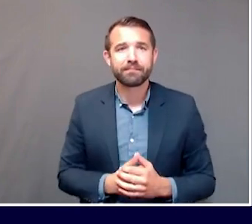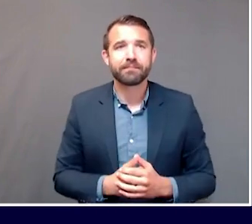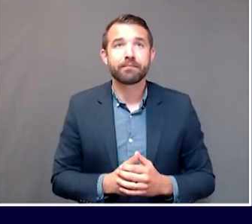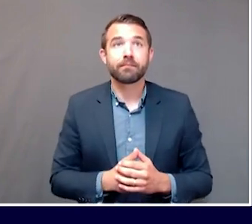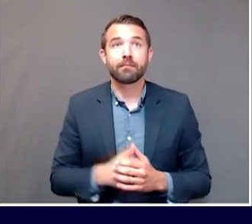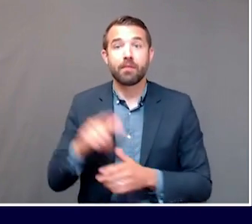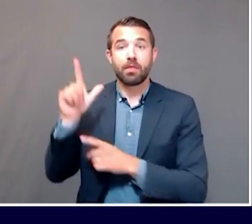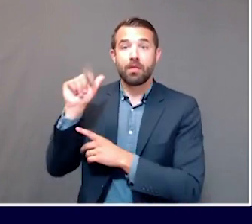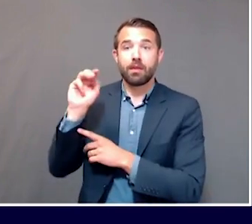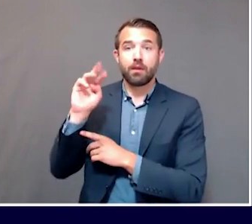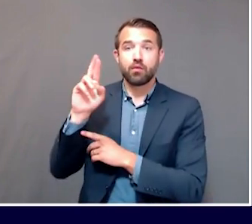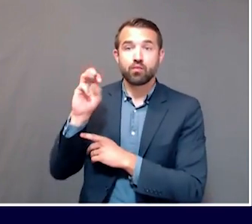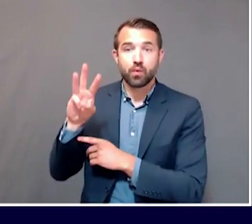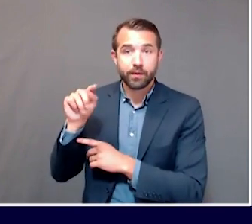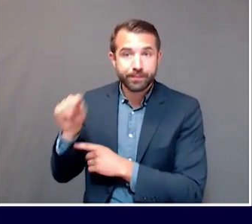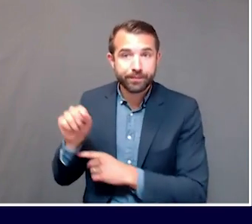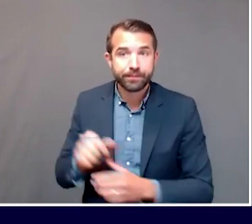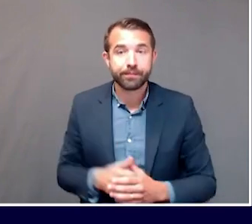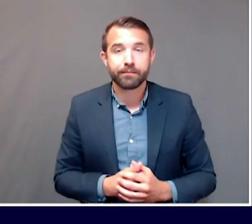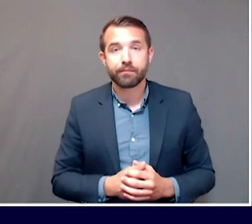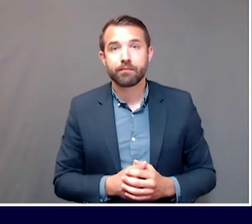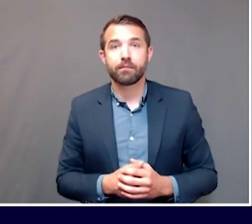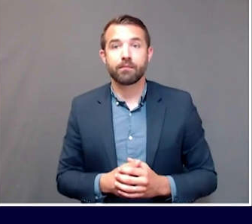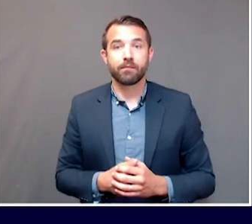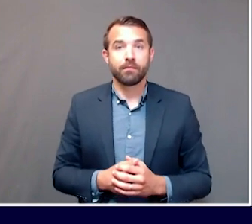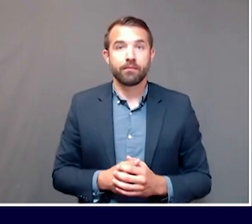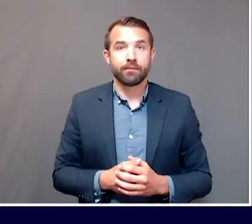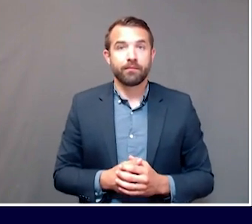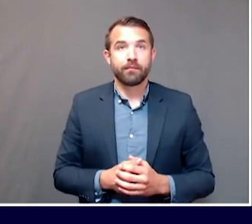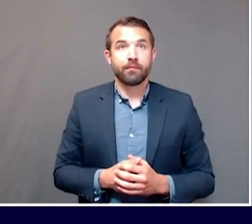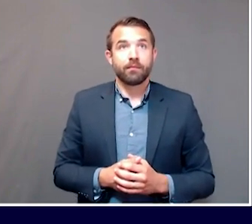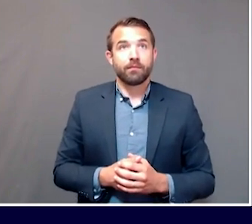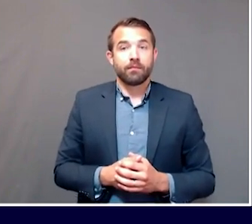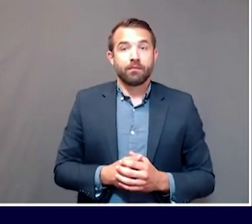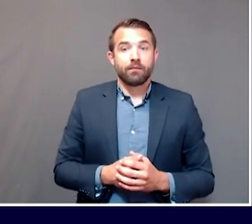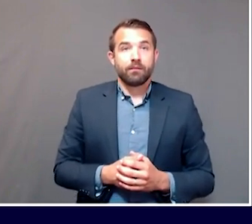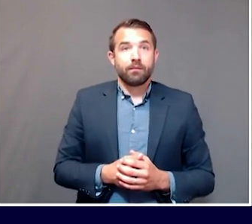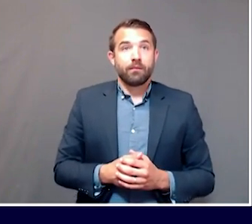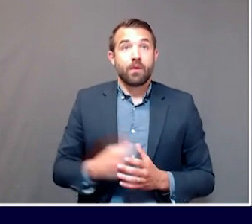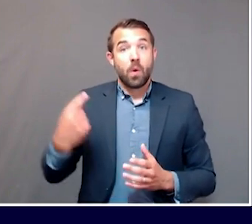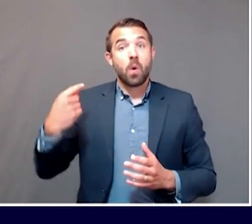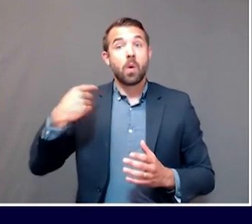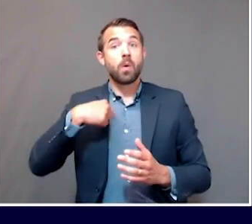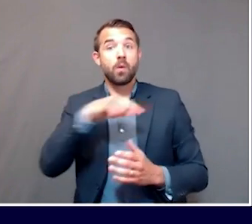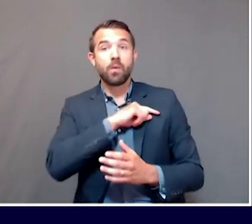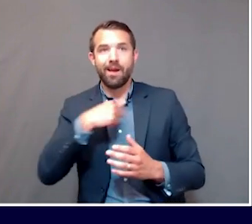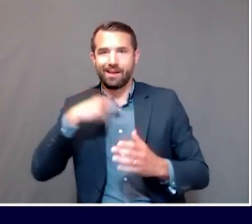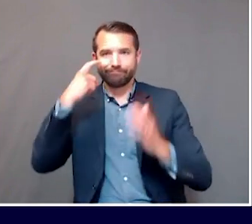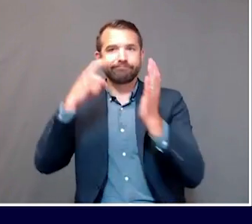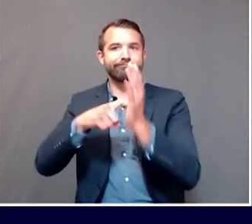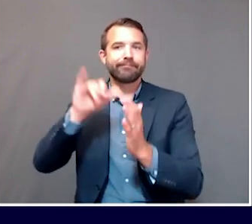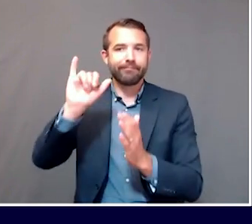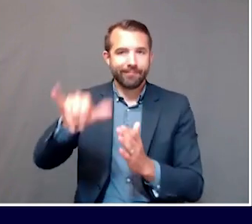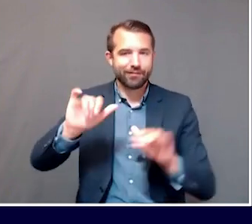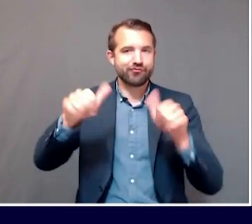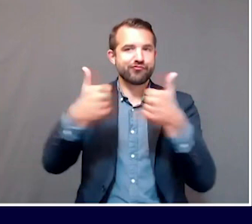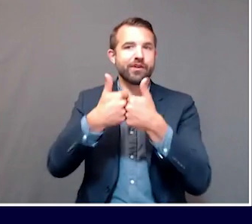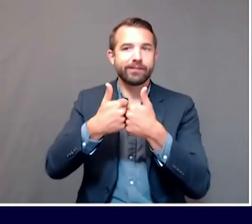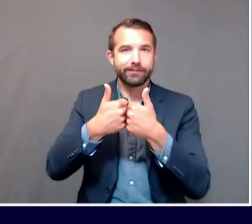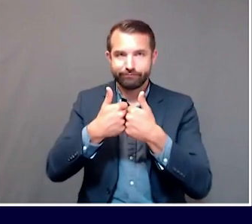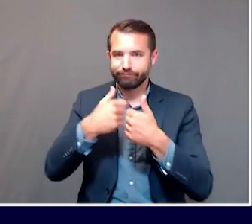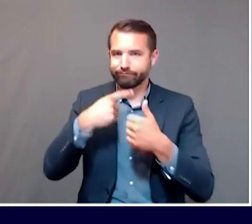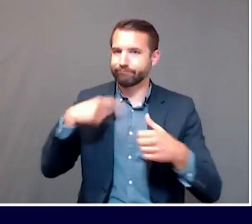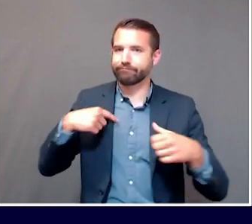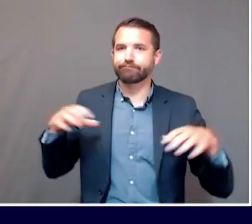miss anything. We have, as we began to detect this challenge, really worked aggressively to,